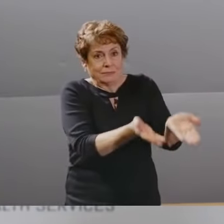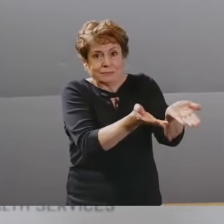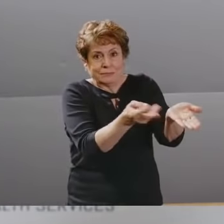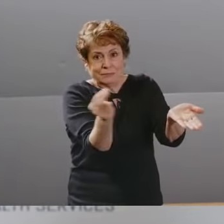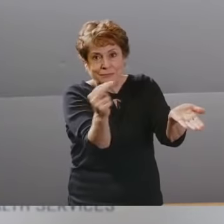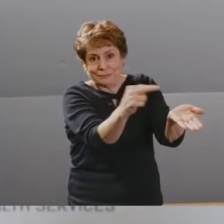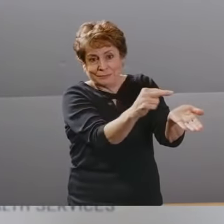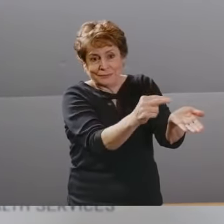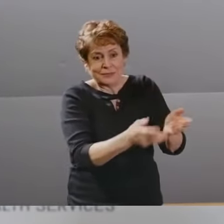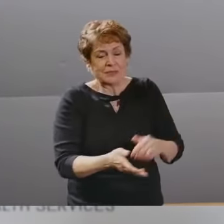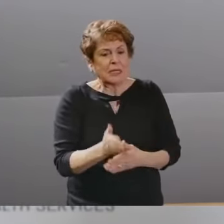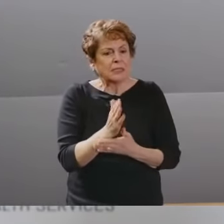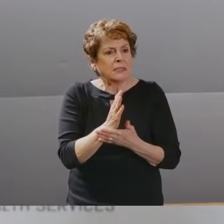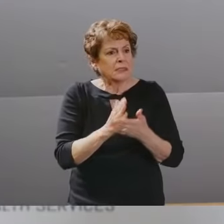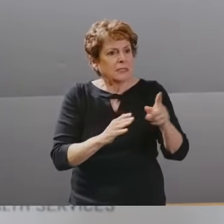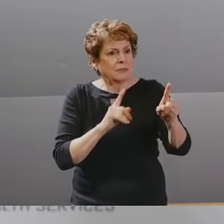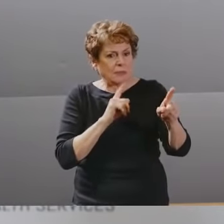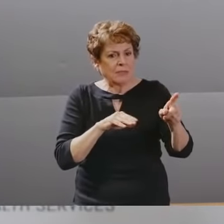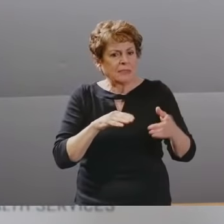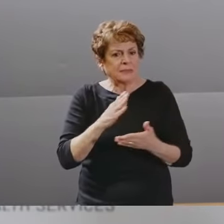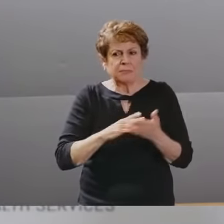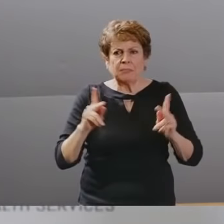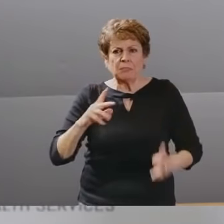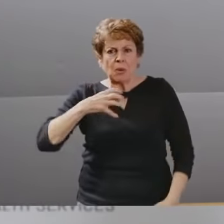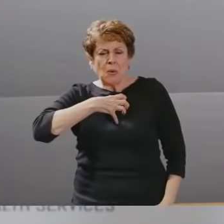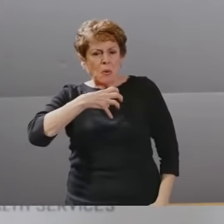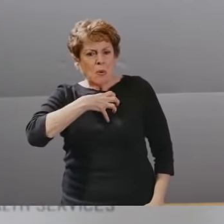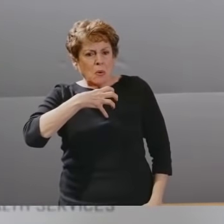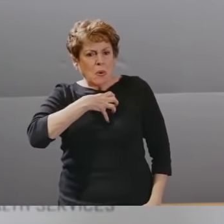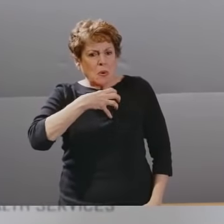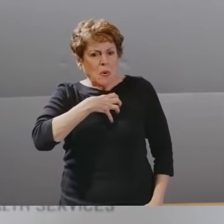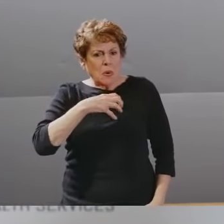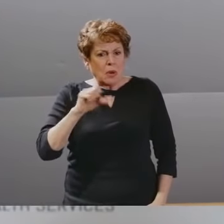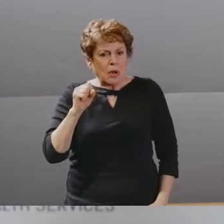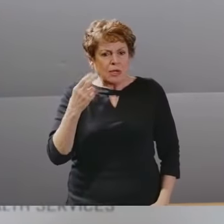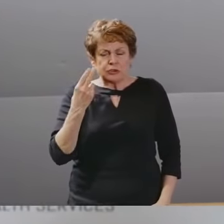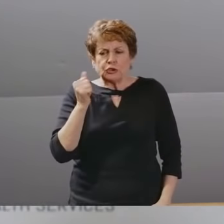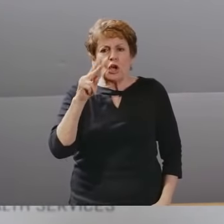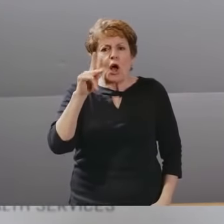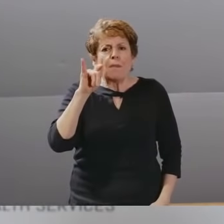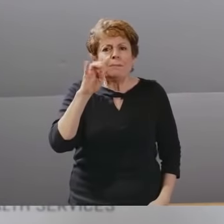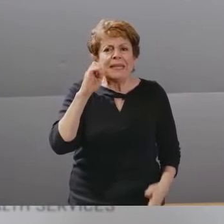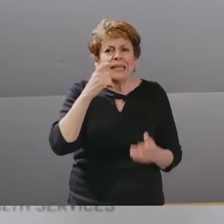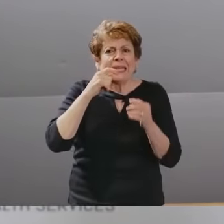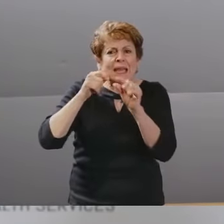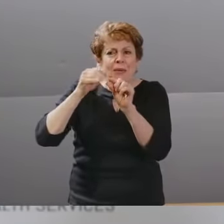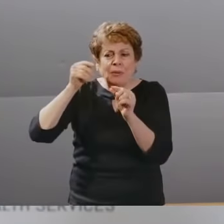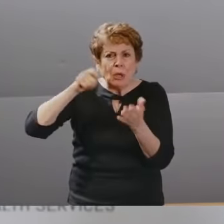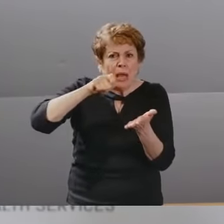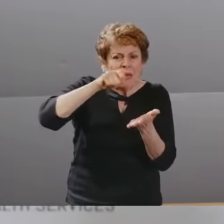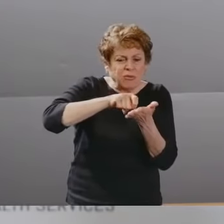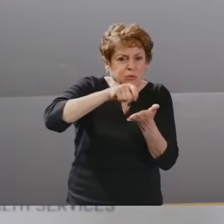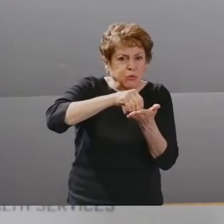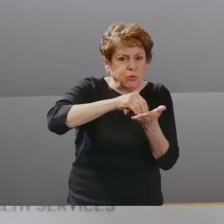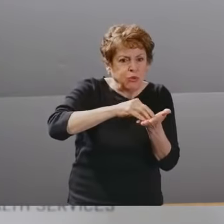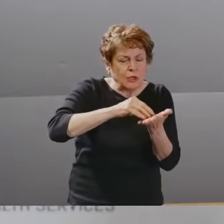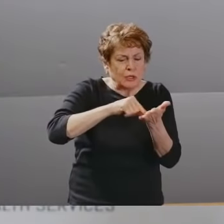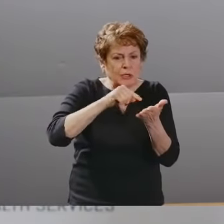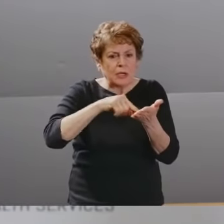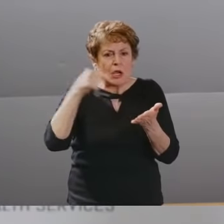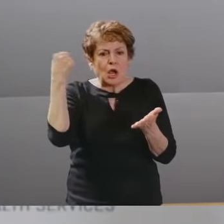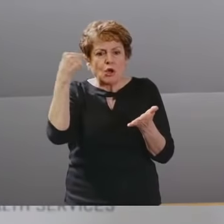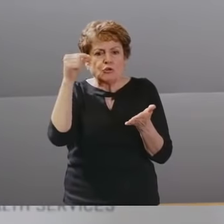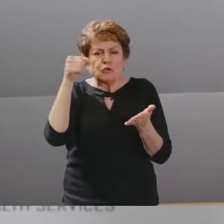whether it be Sharpie Gate or people talking about the green button being pressed, those things that aren't actually in court right now, are those bump-gets right